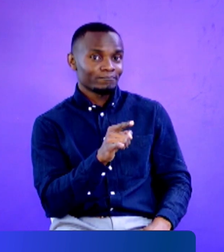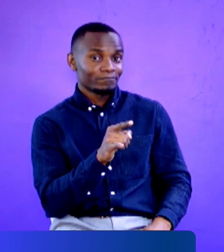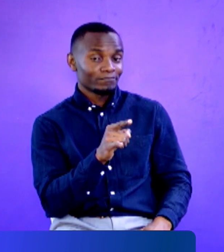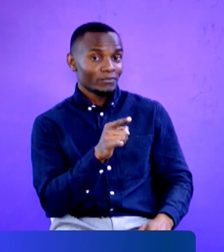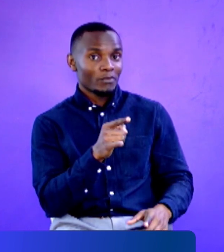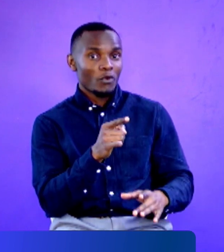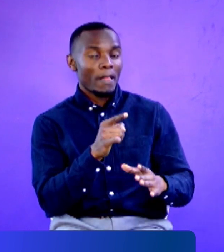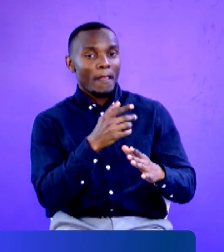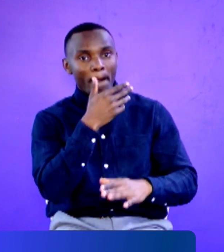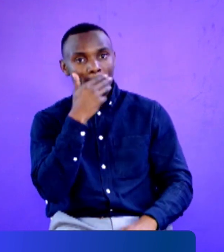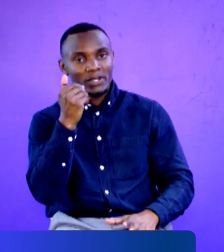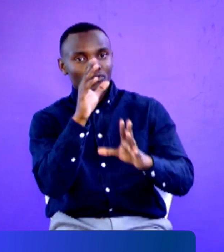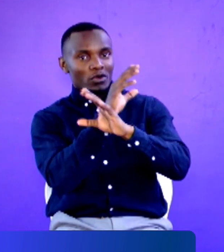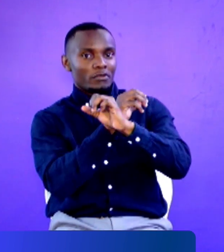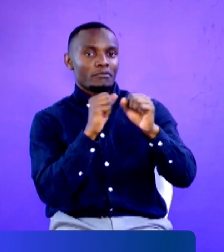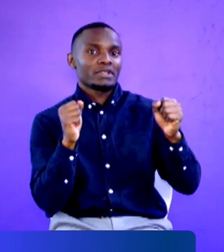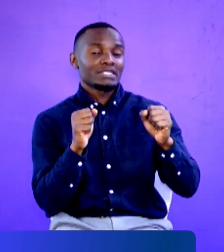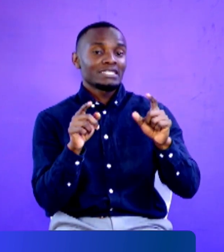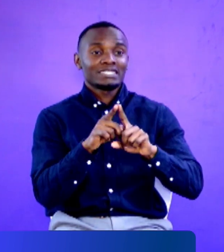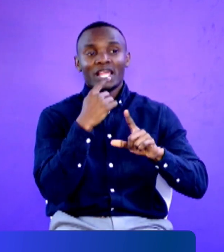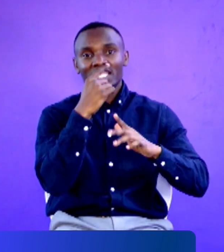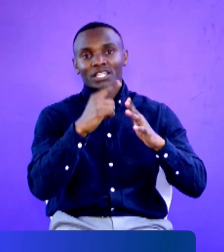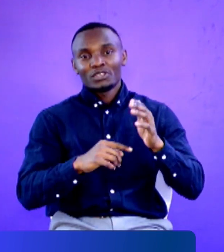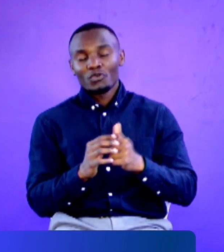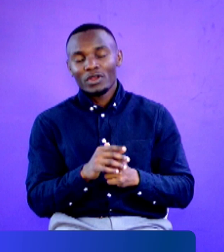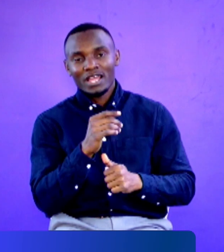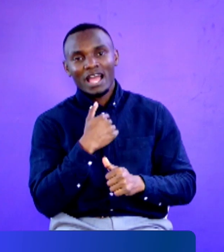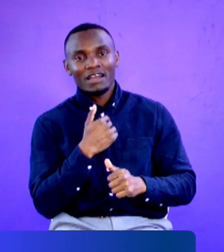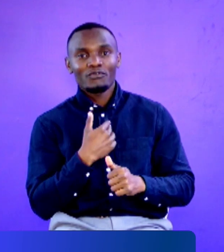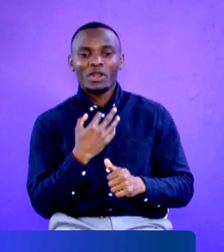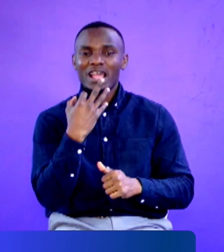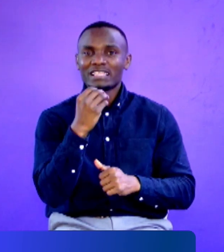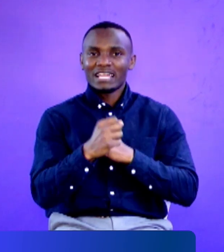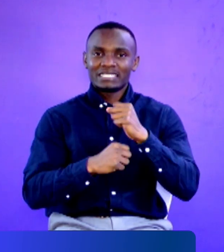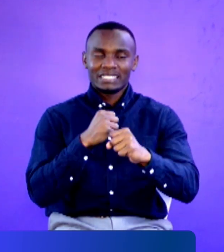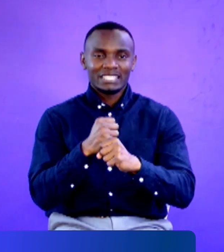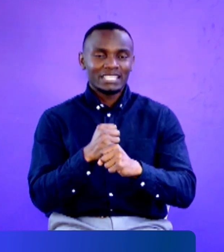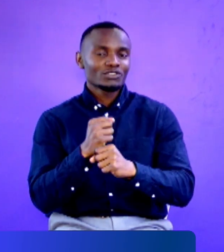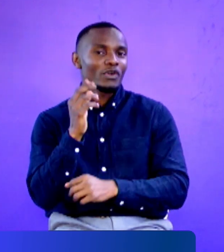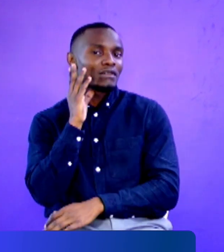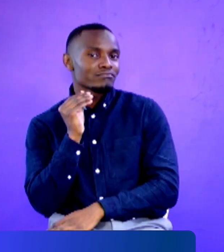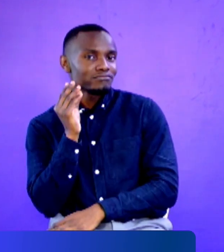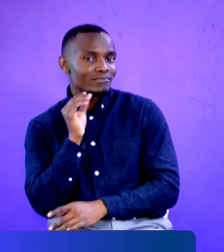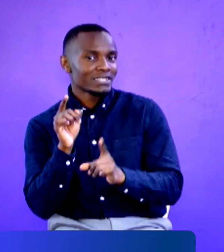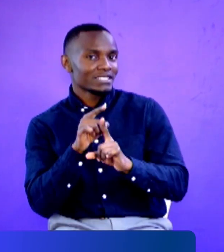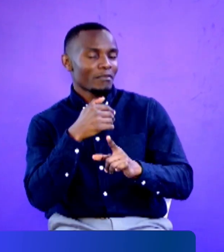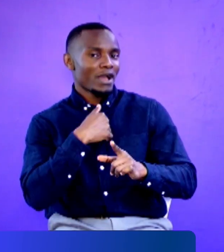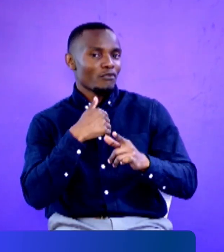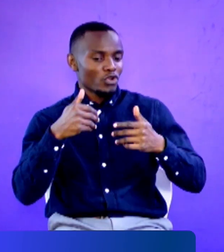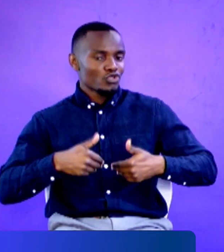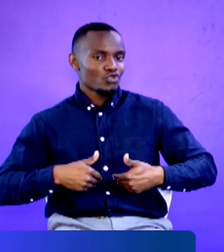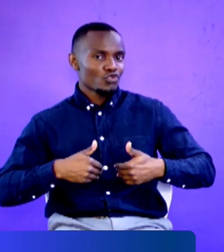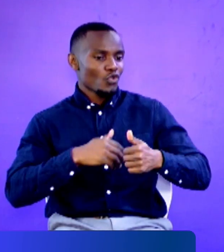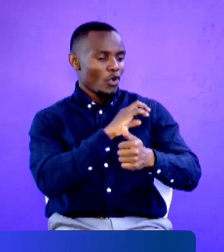Kenya has ever had, citing nearly 3 decades of political experience, academic credentials, and youthful energy as the reasons behind